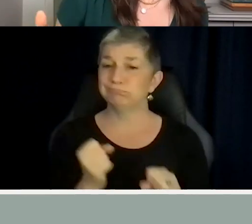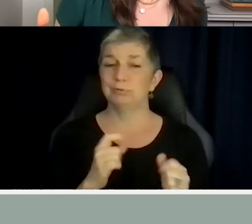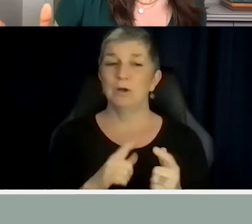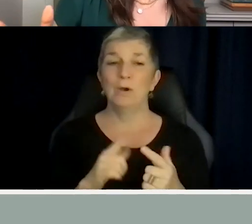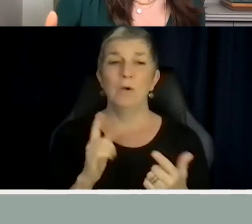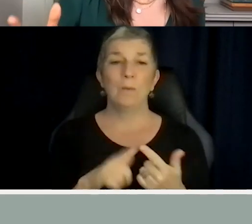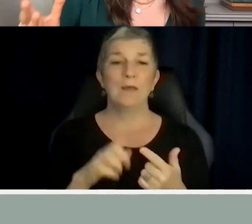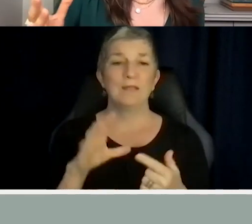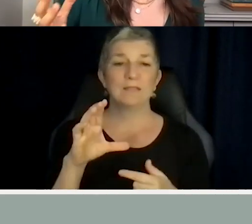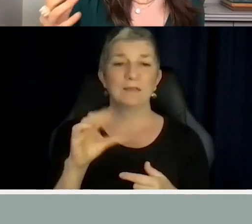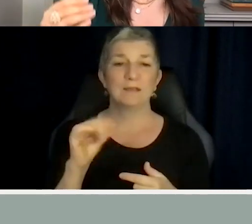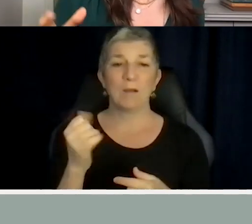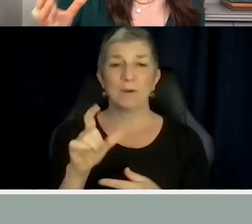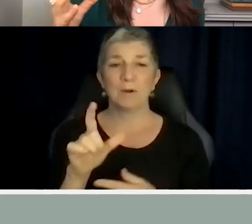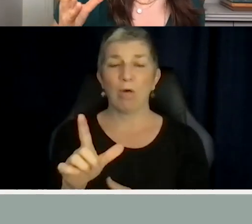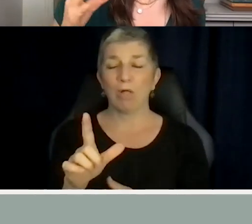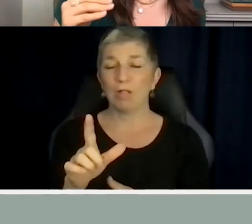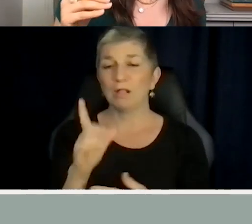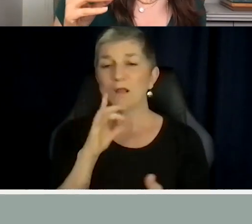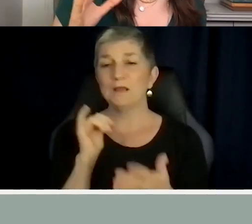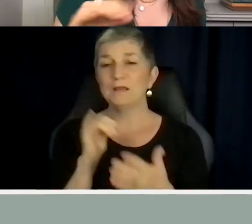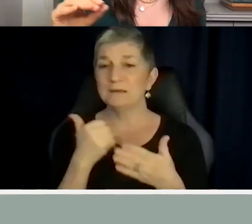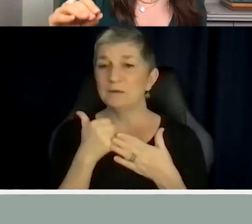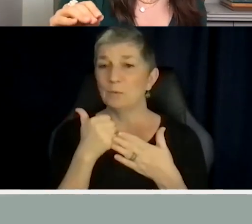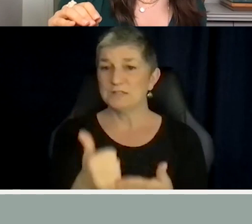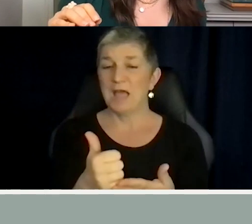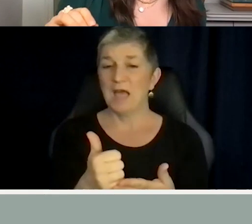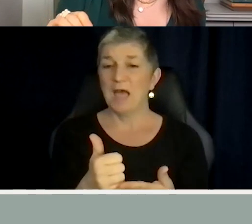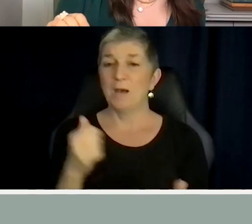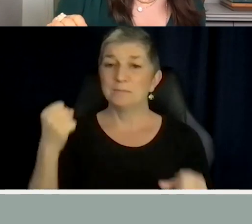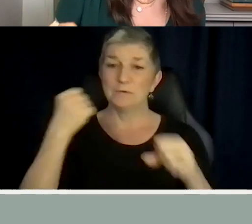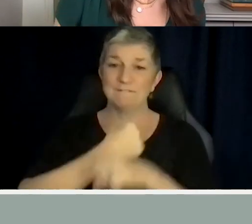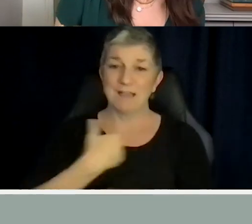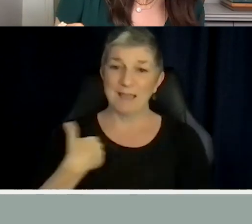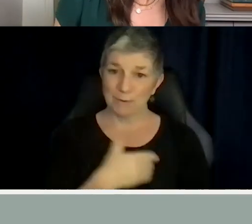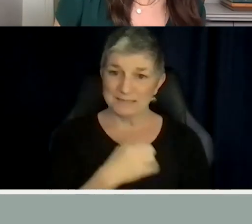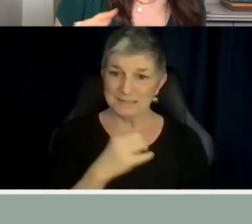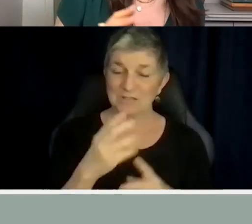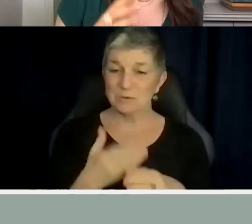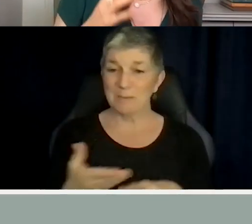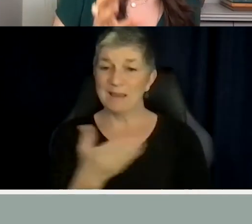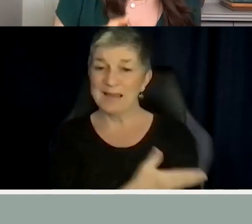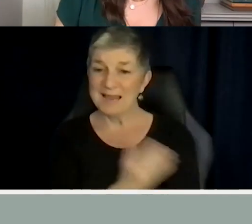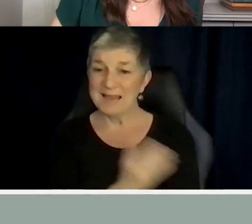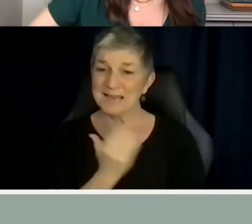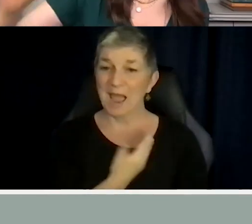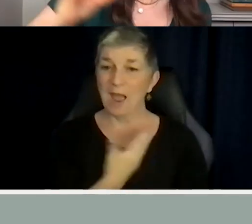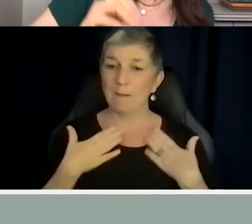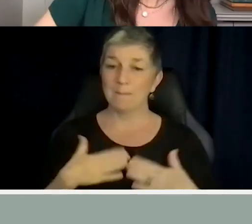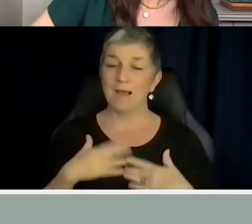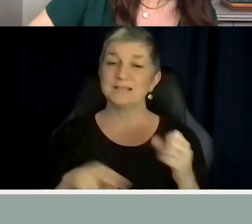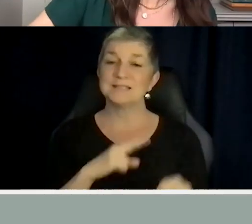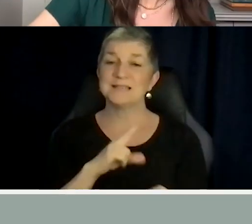carbinol, which has been shown to potentially help fight breast cancer by enhancing our body's